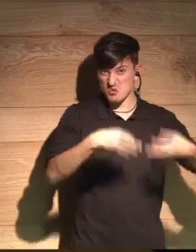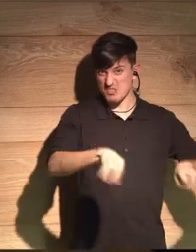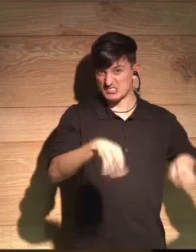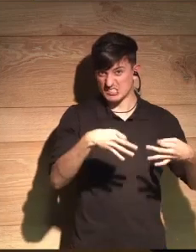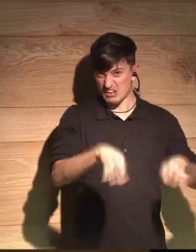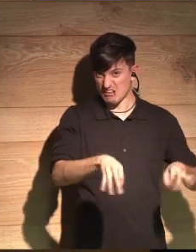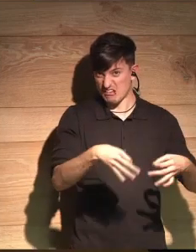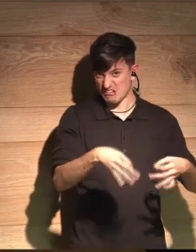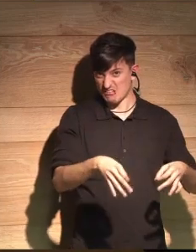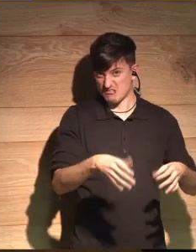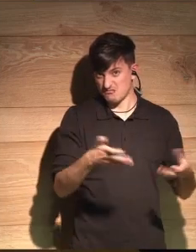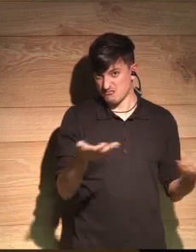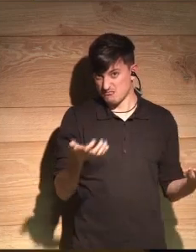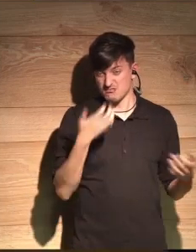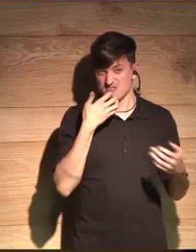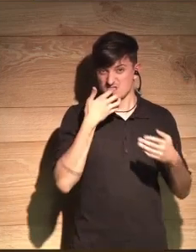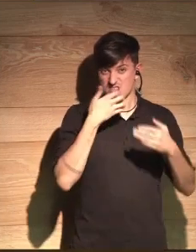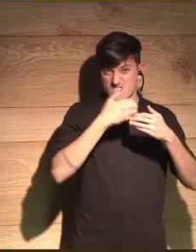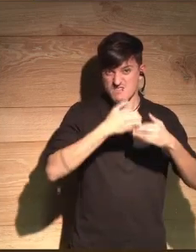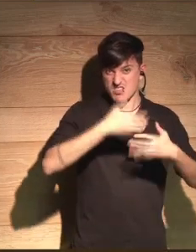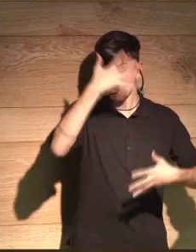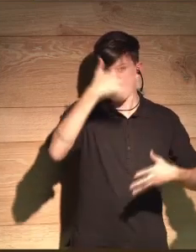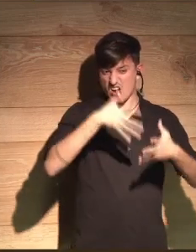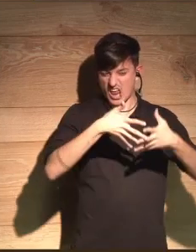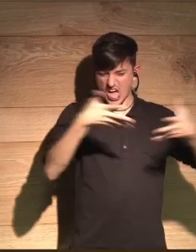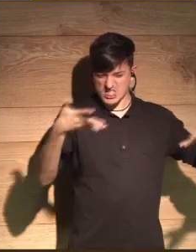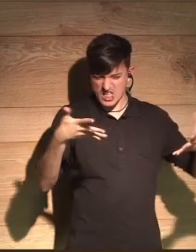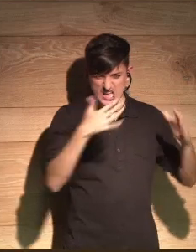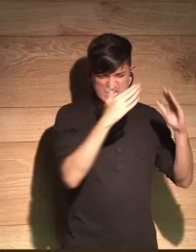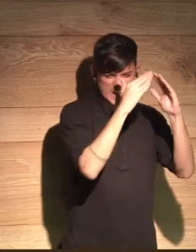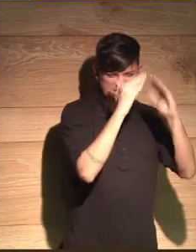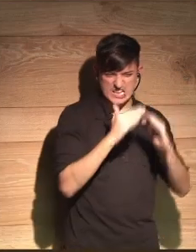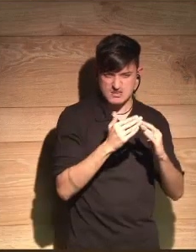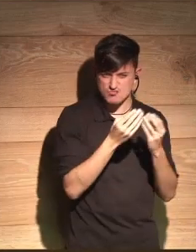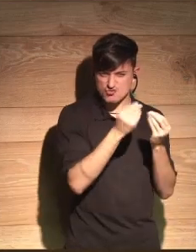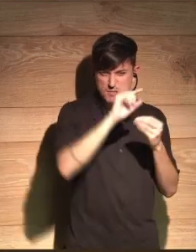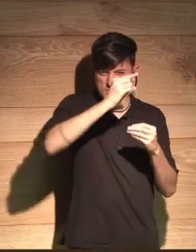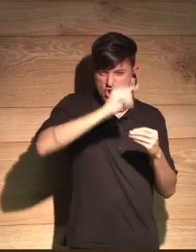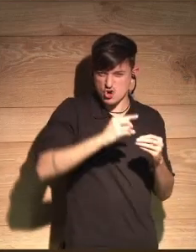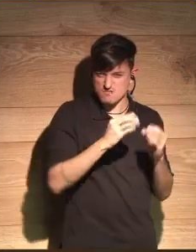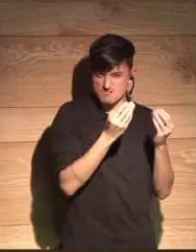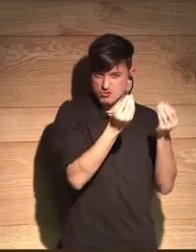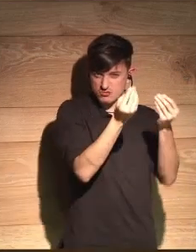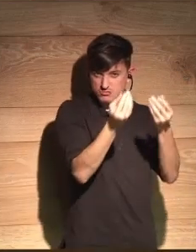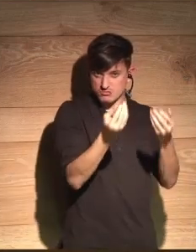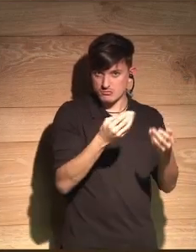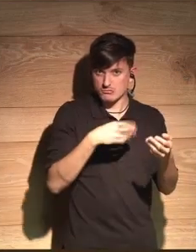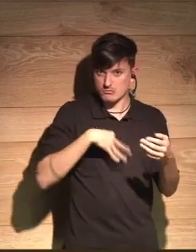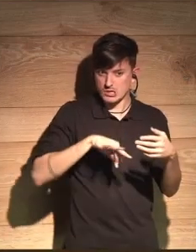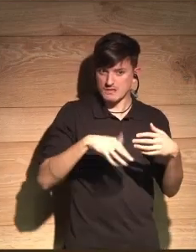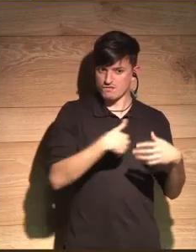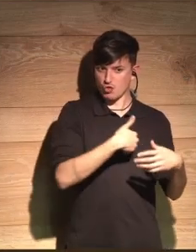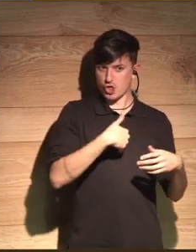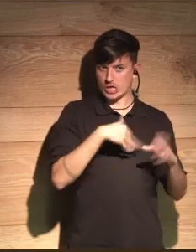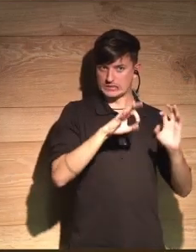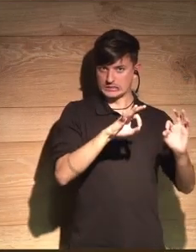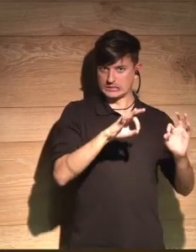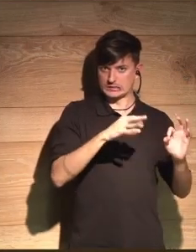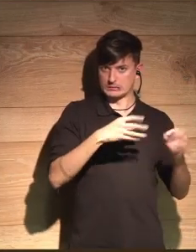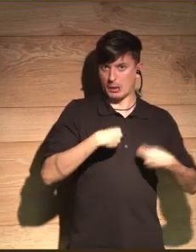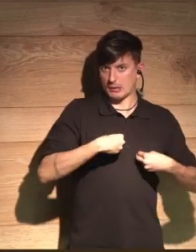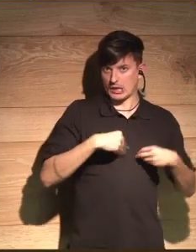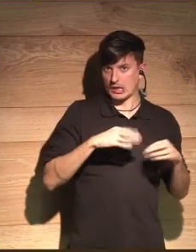Therefore, as I was saying, a modest house, especially if it's a big building with a lot of houses, of course,